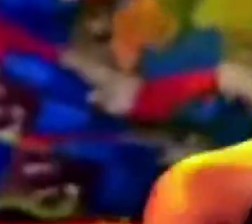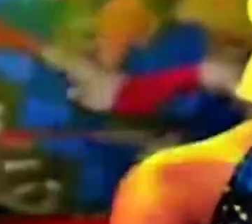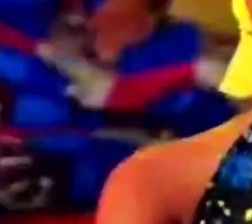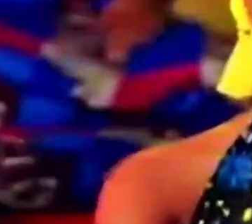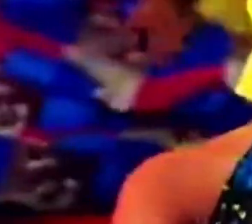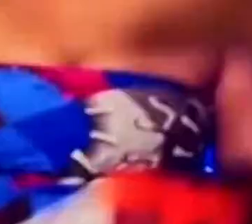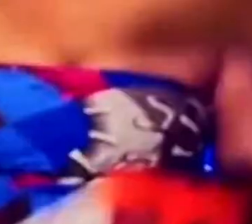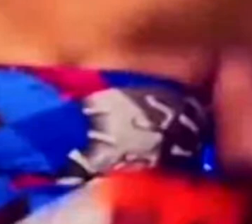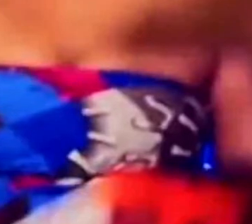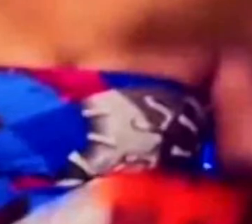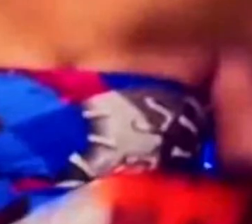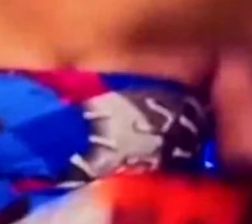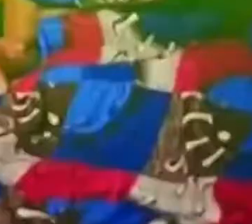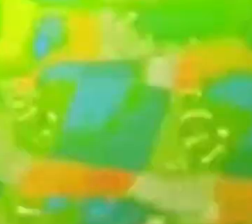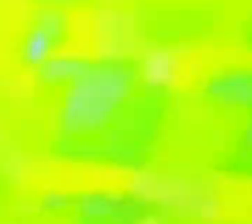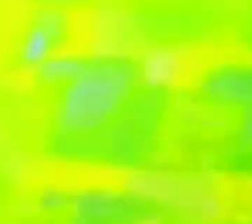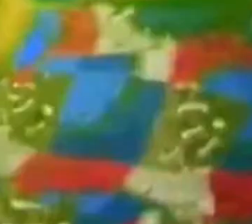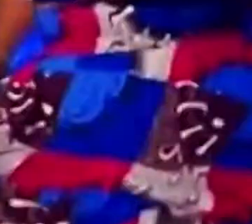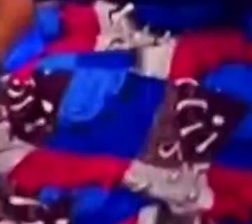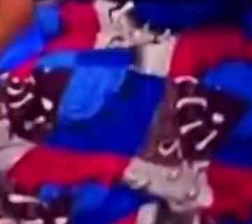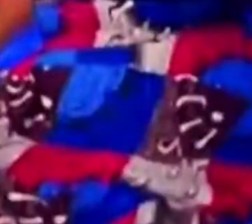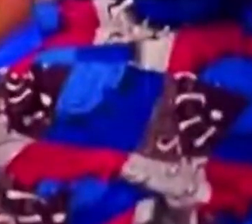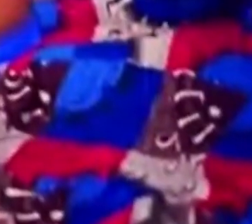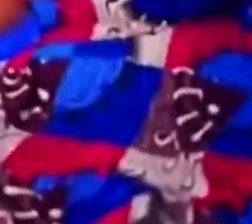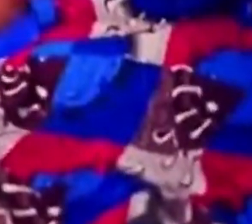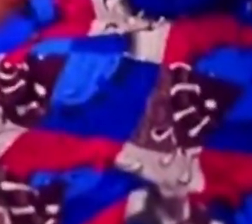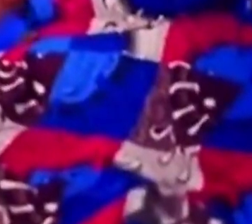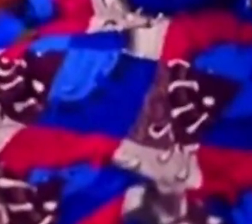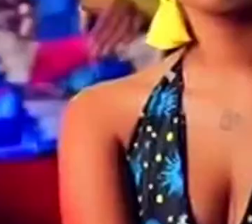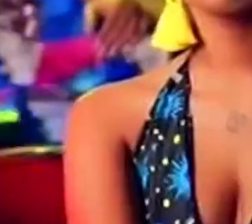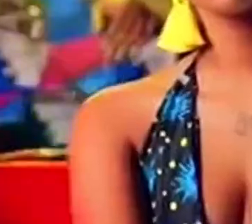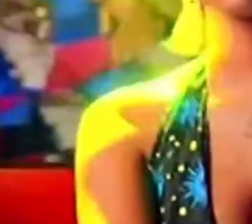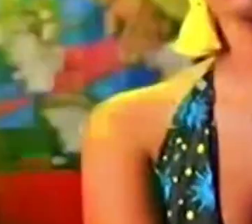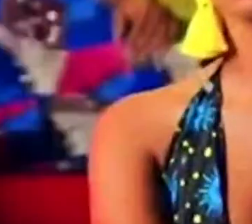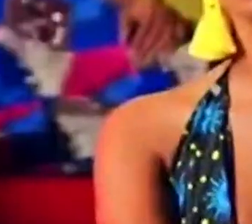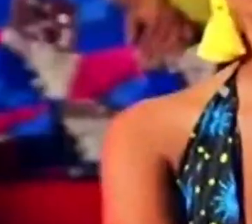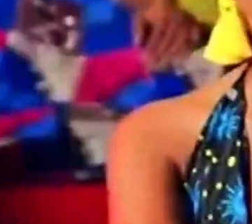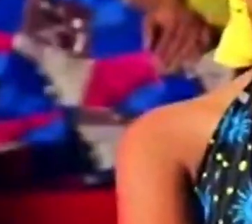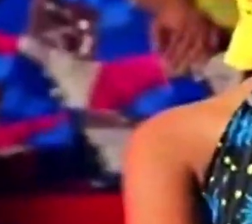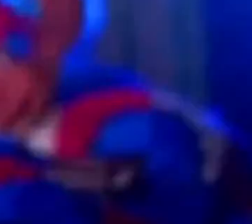Kalomba toti na sugar pali neba